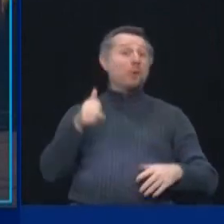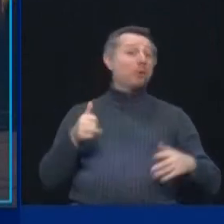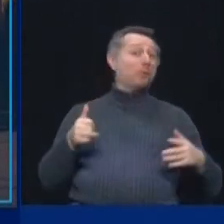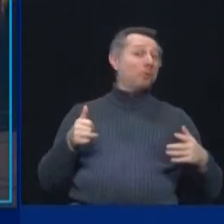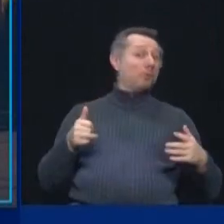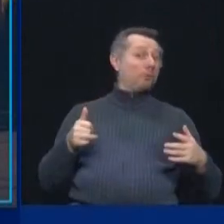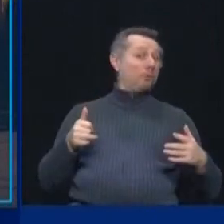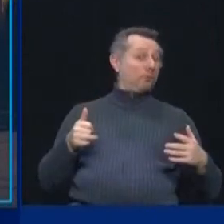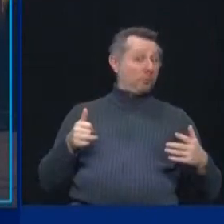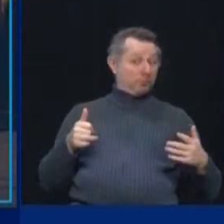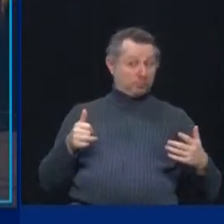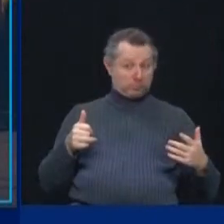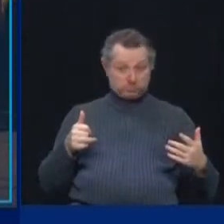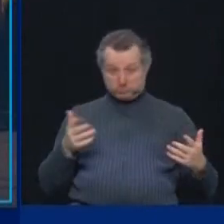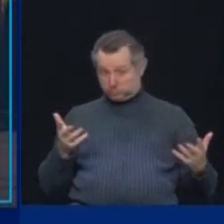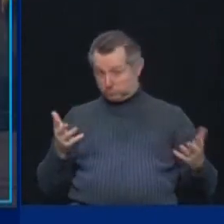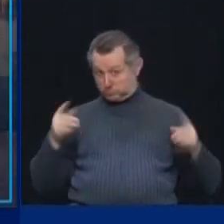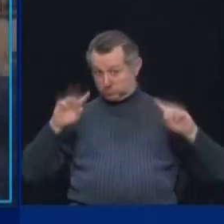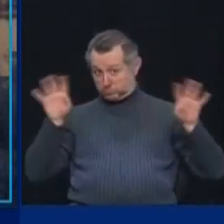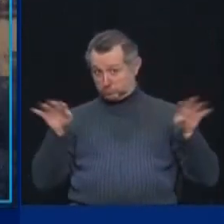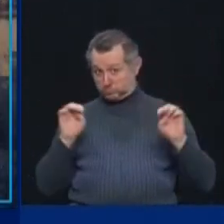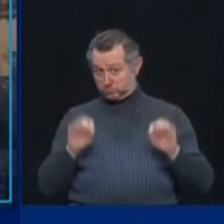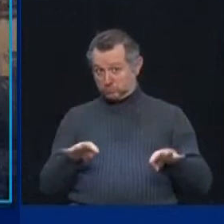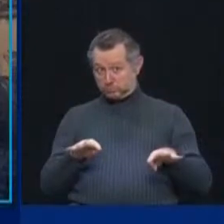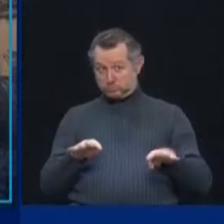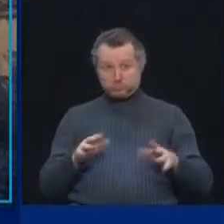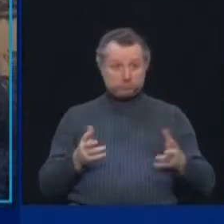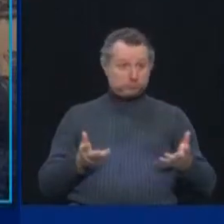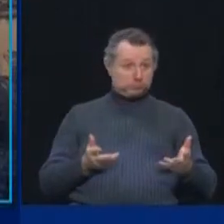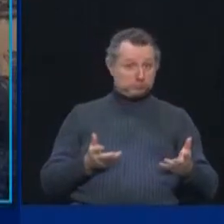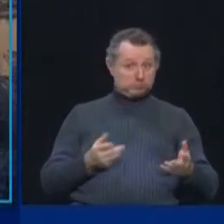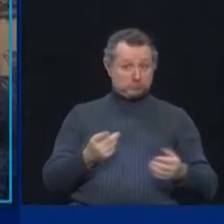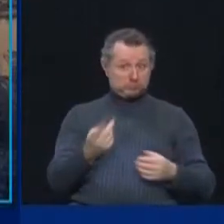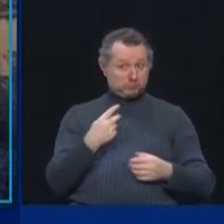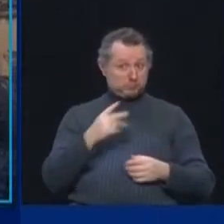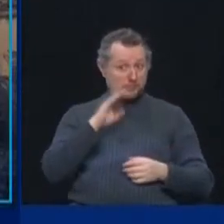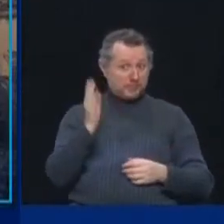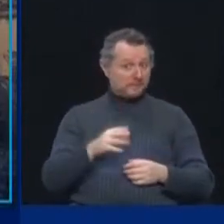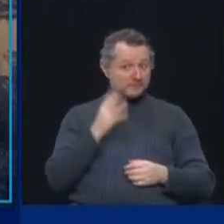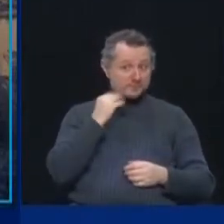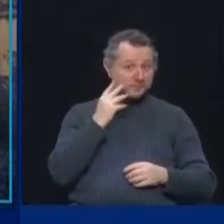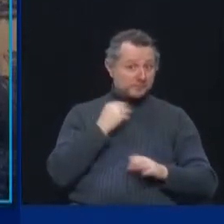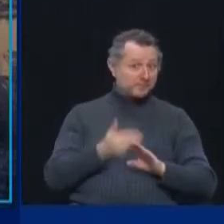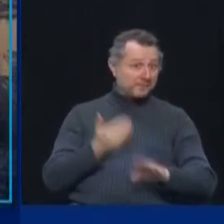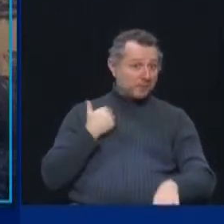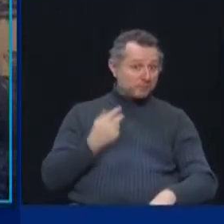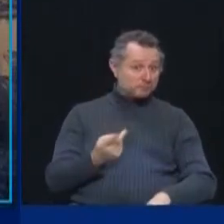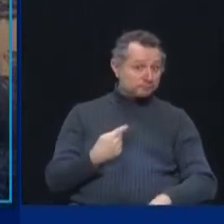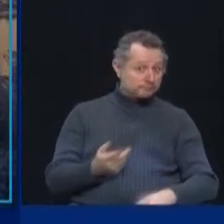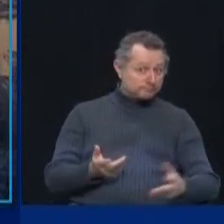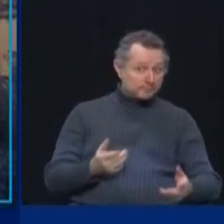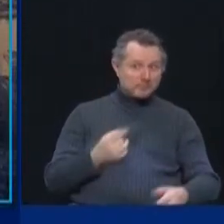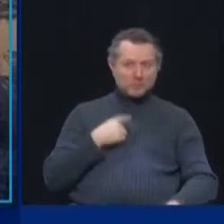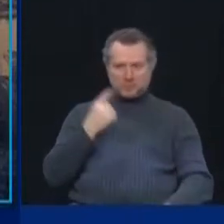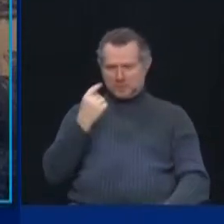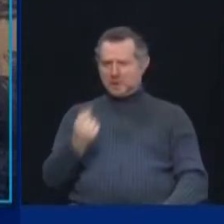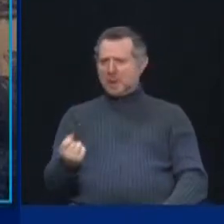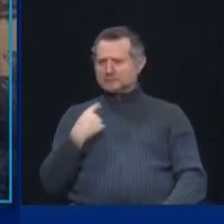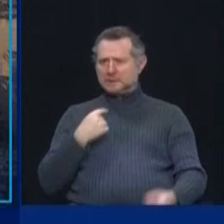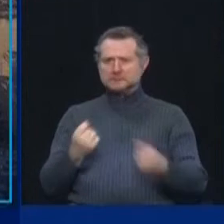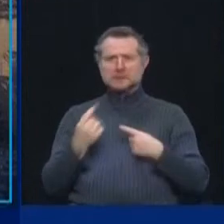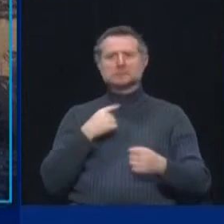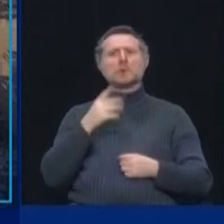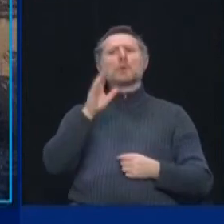a question mark. We haven't been here before. One question everybody asks me, well, what is New York going to be